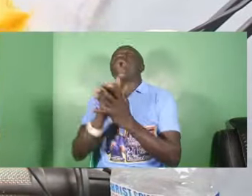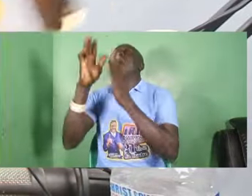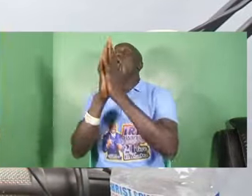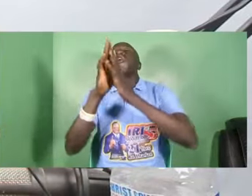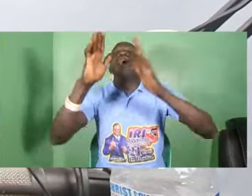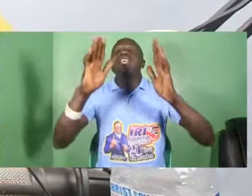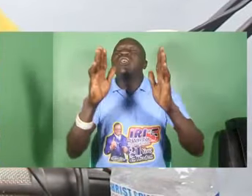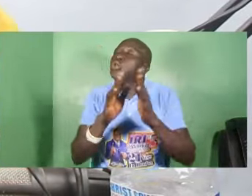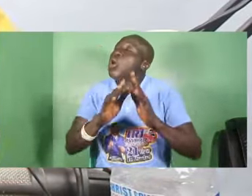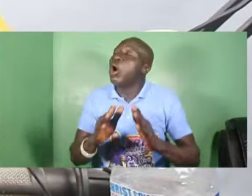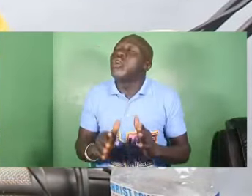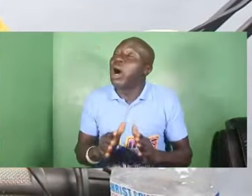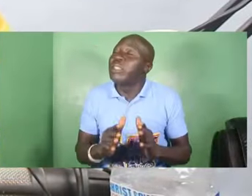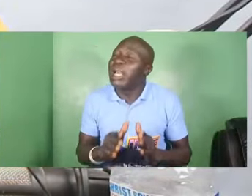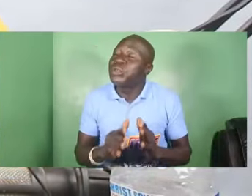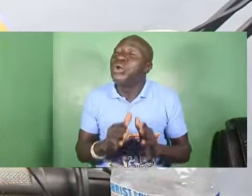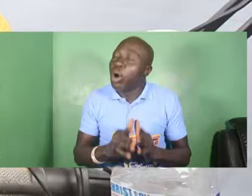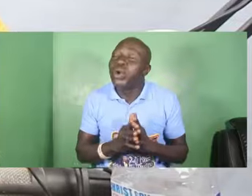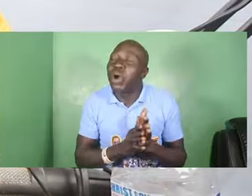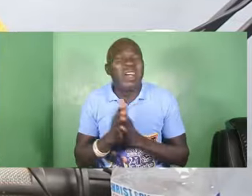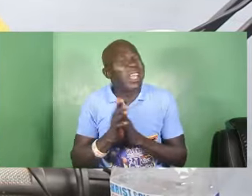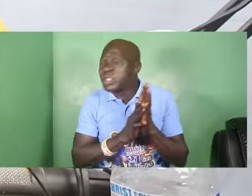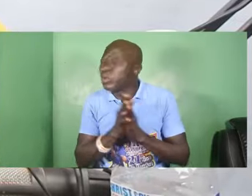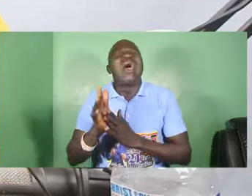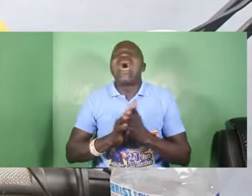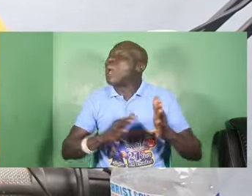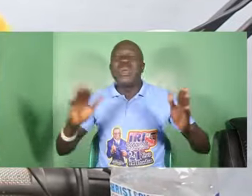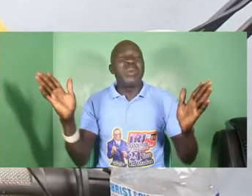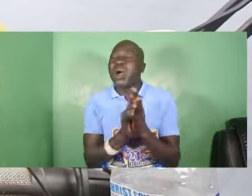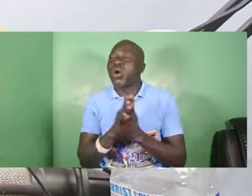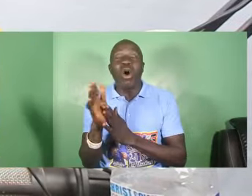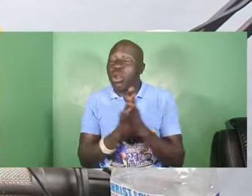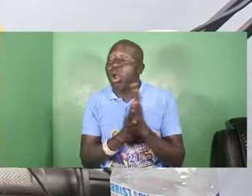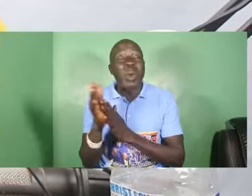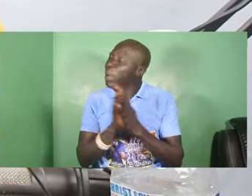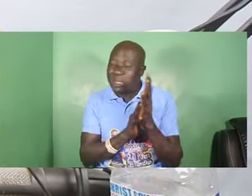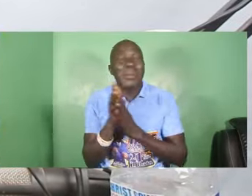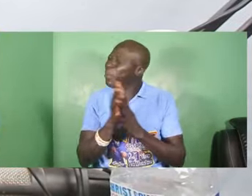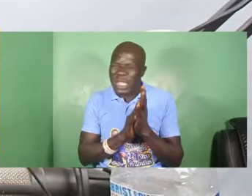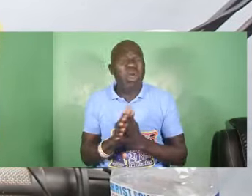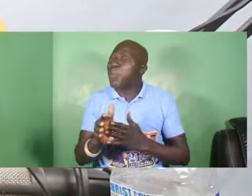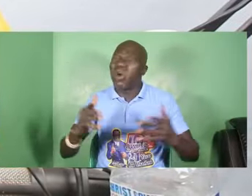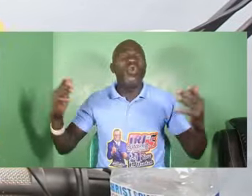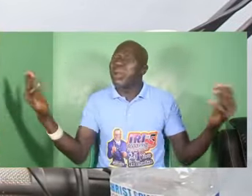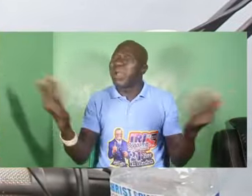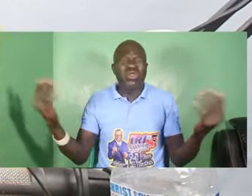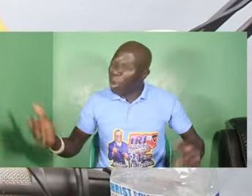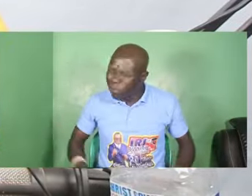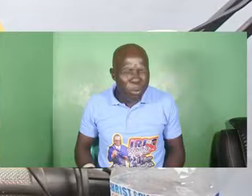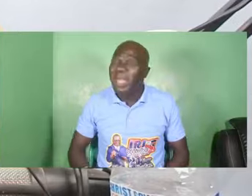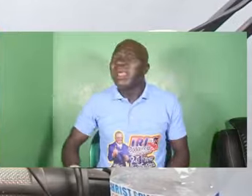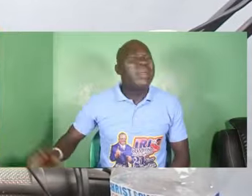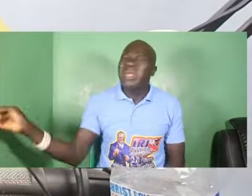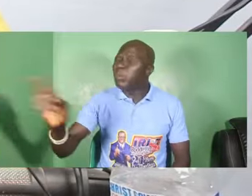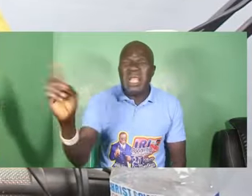gba. Oruko Jesu. Oruko Jesu. Oruko Jesu. Eni mi mo. Olorun baba se bi oba o.